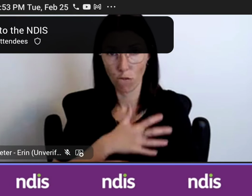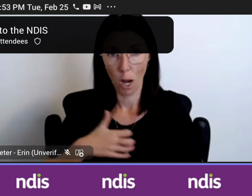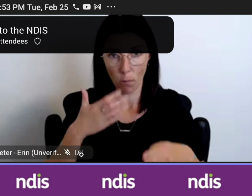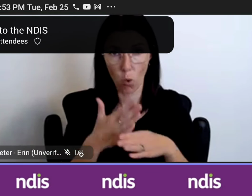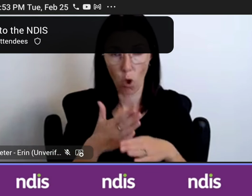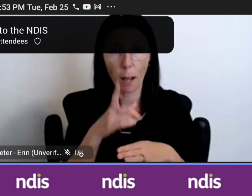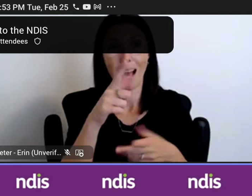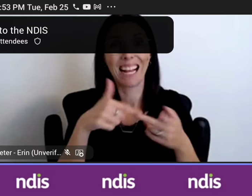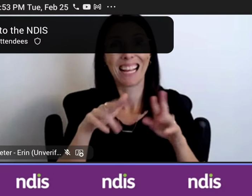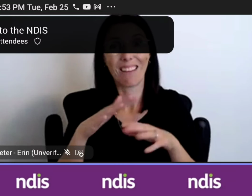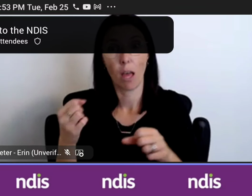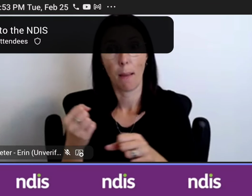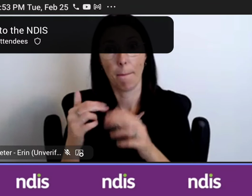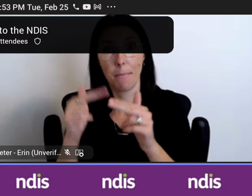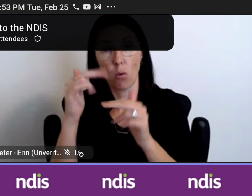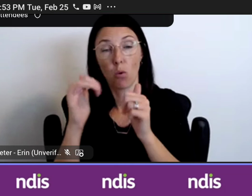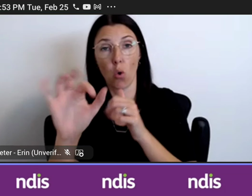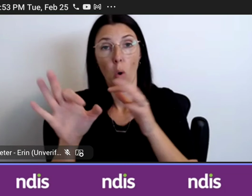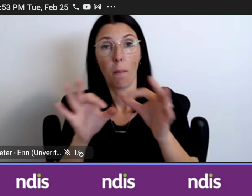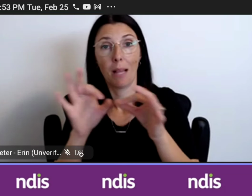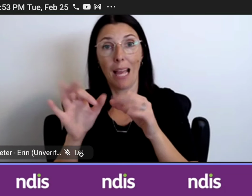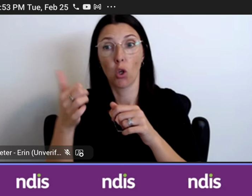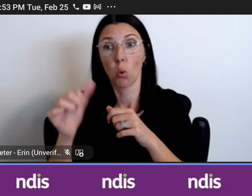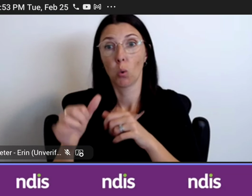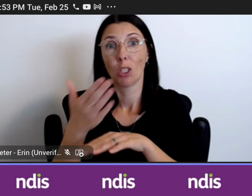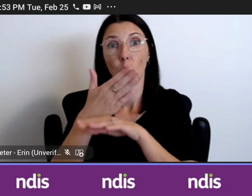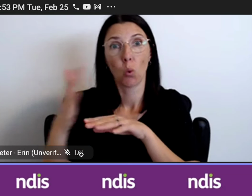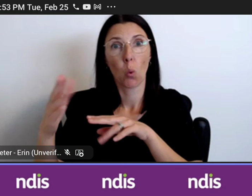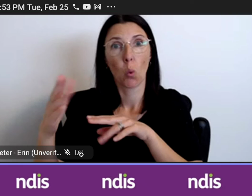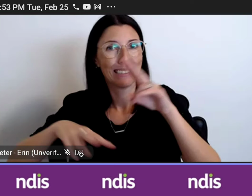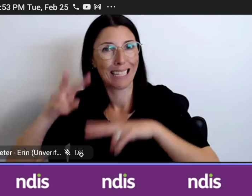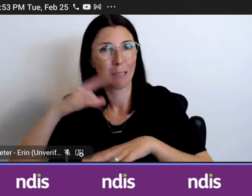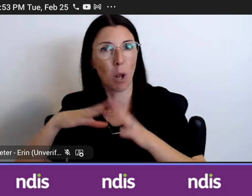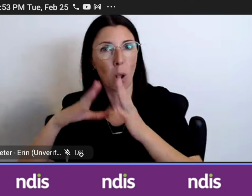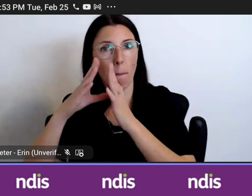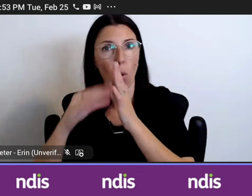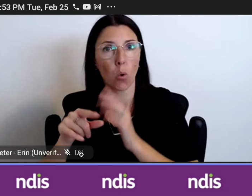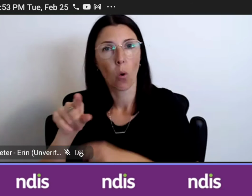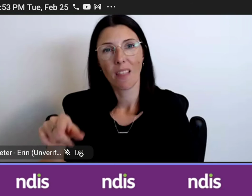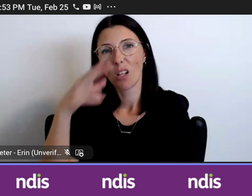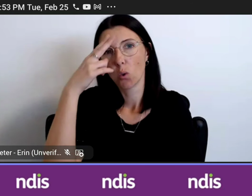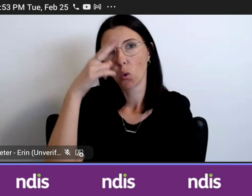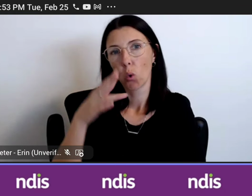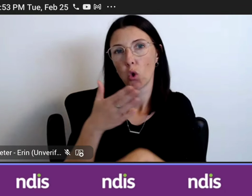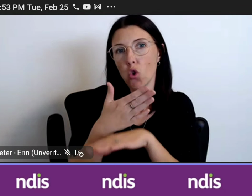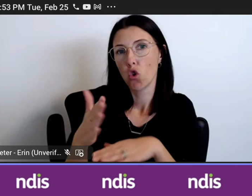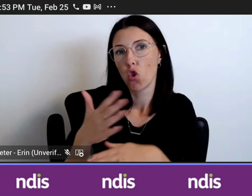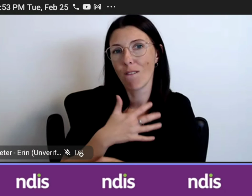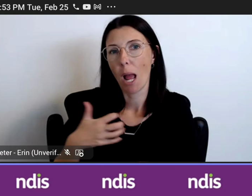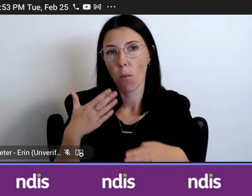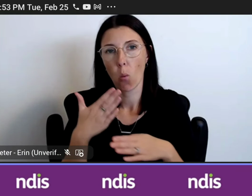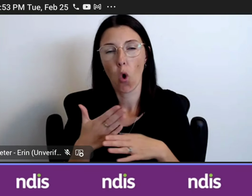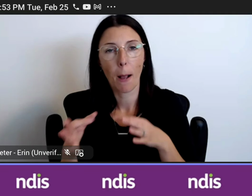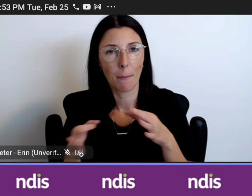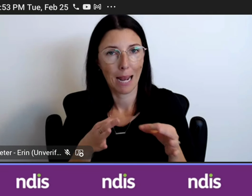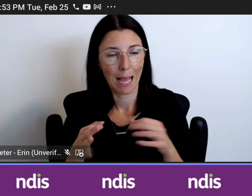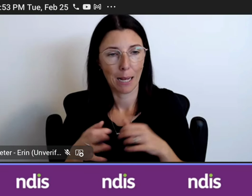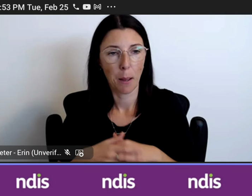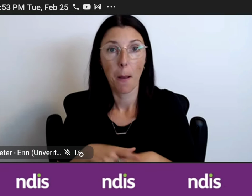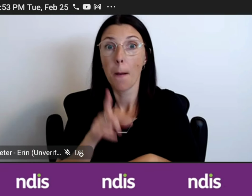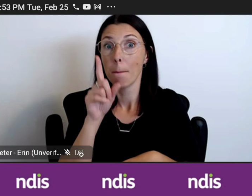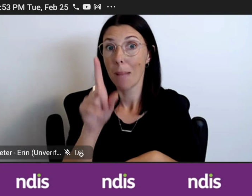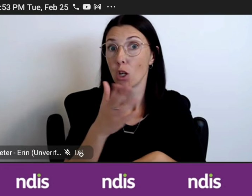using the new assessment model, this will be a new framework plan. But the new planning framework hasn't